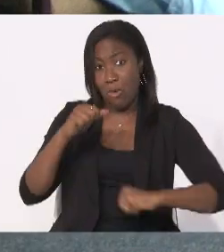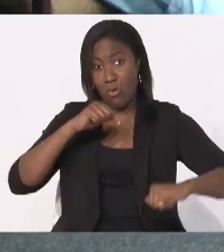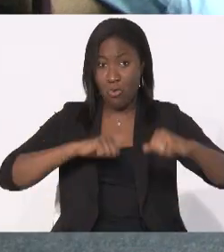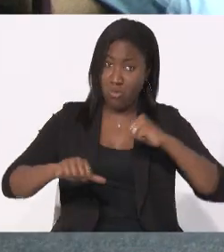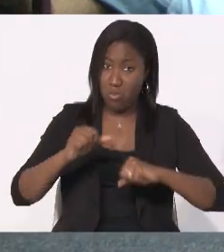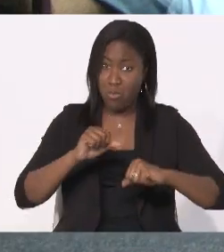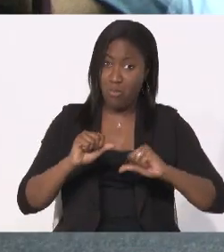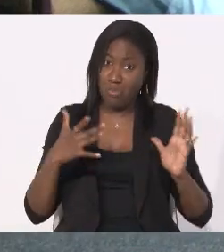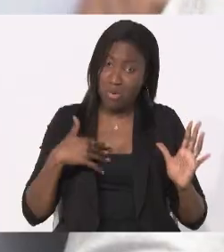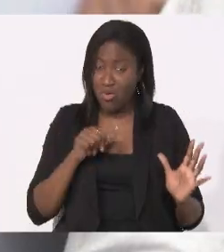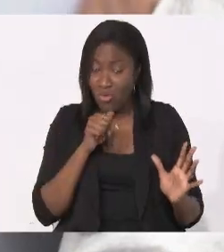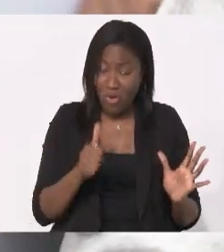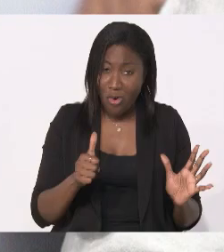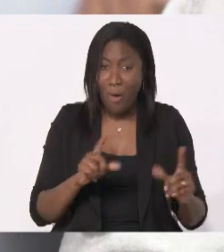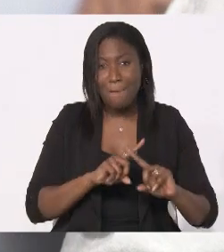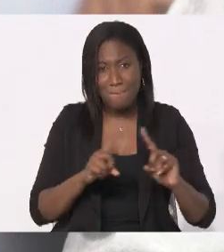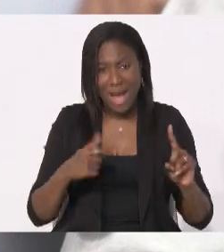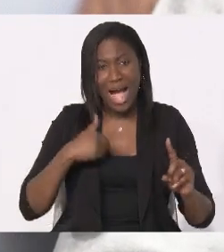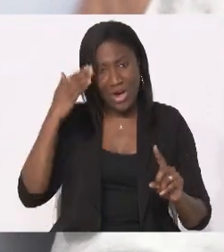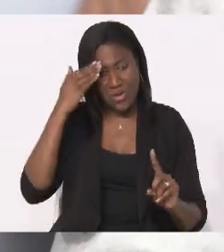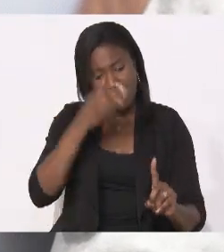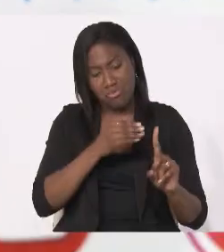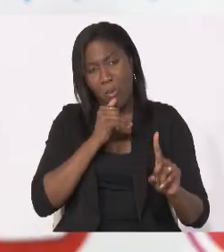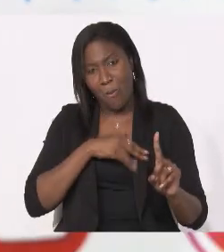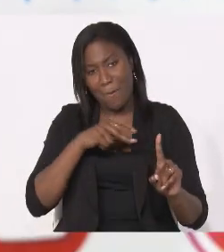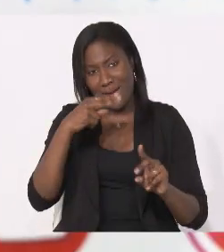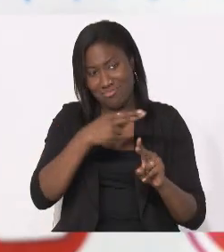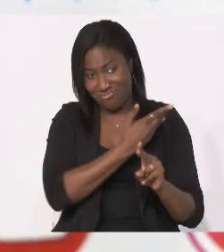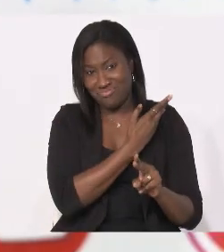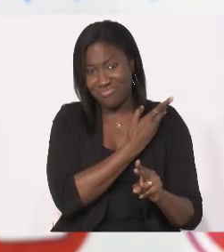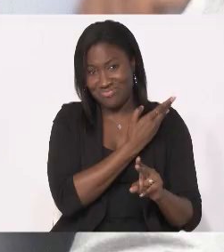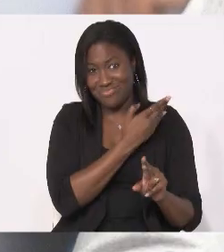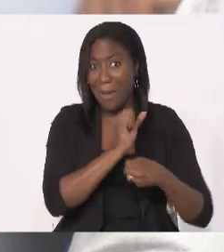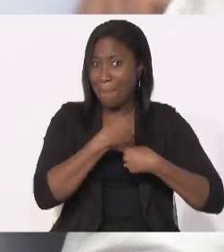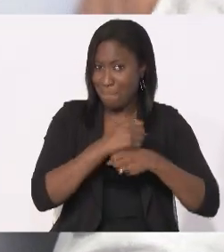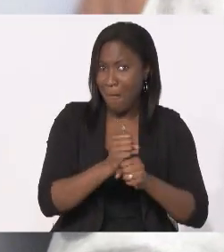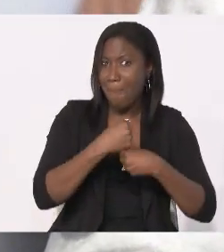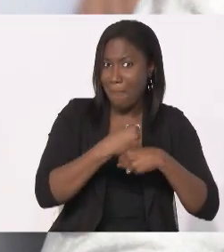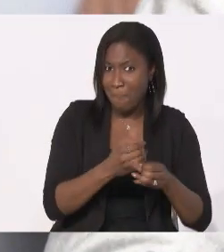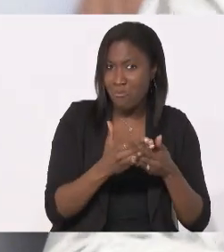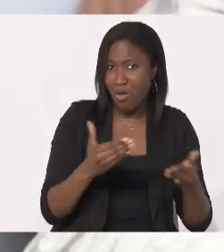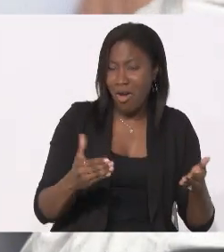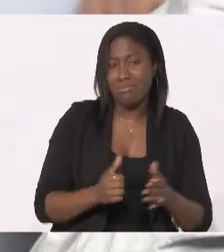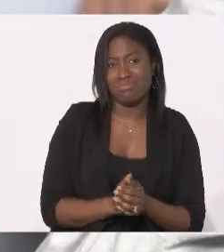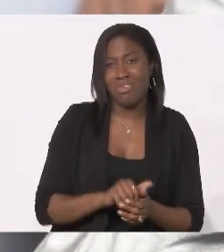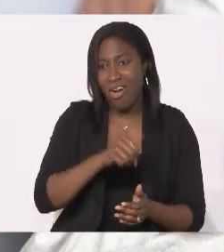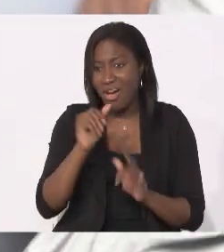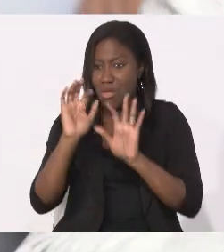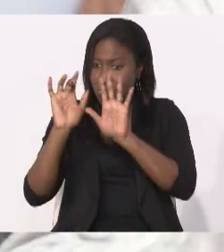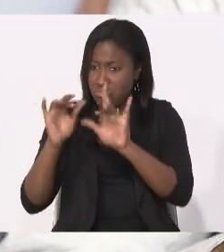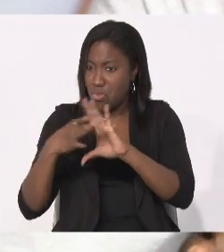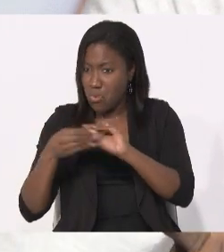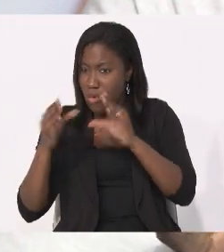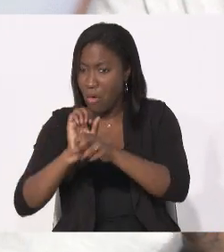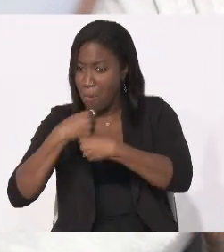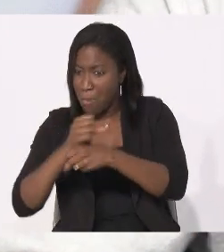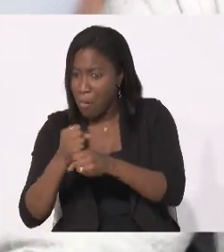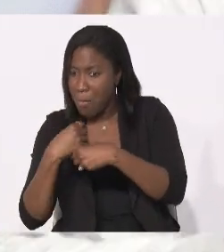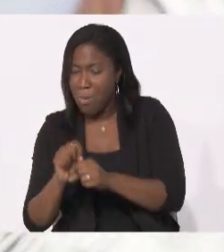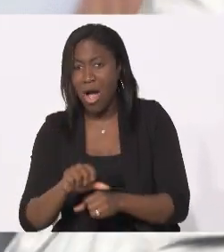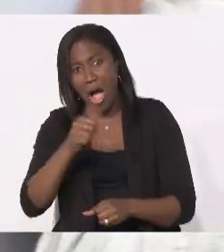I know. There's so much about Trinidad and Tobago, as you say, Penny, that people don't know. Just don't know. Yep. And we nice. Yes. We